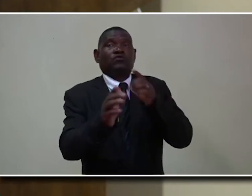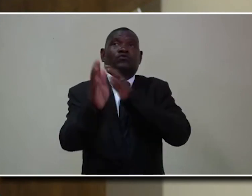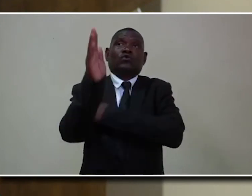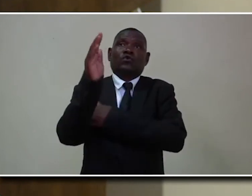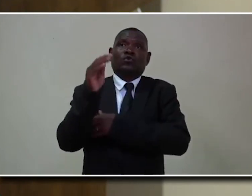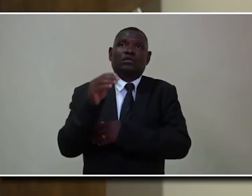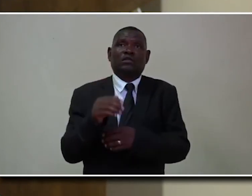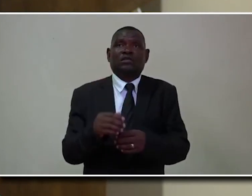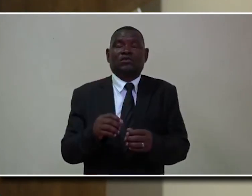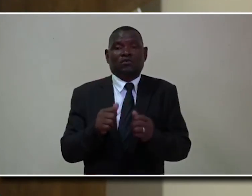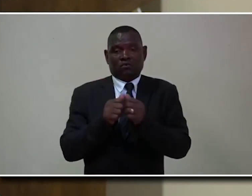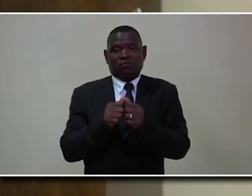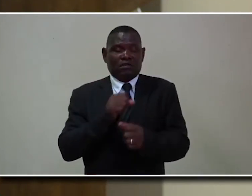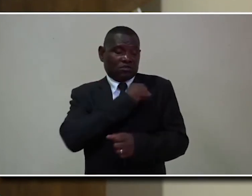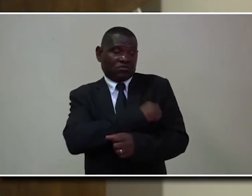Because